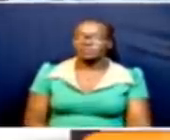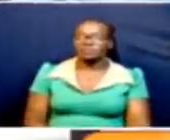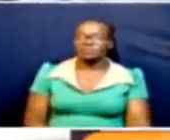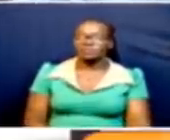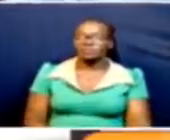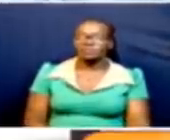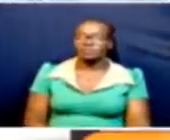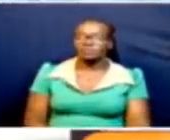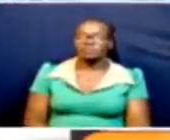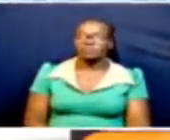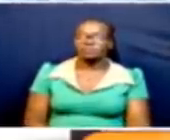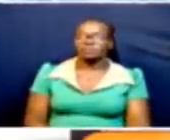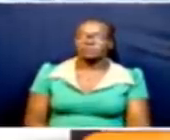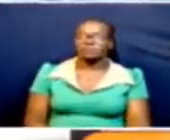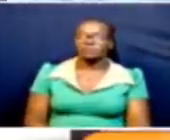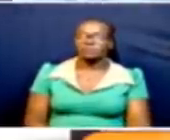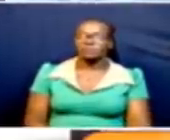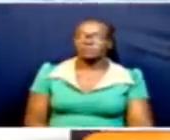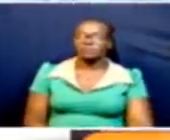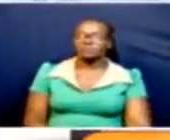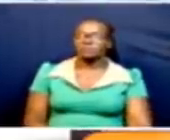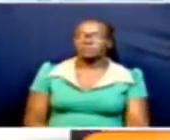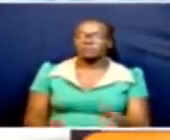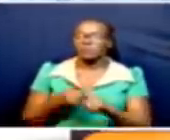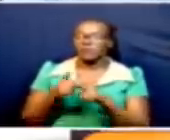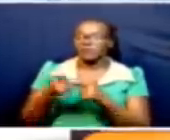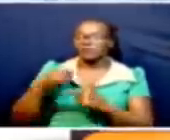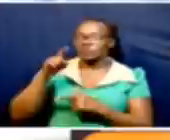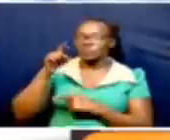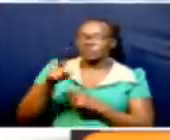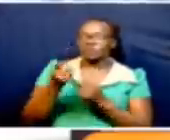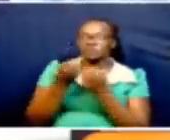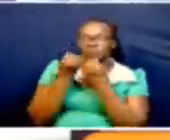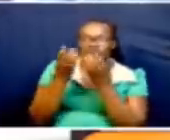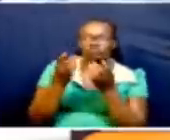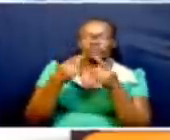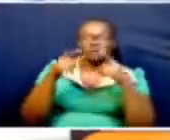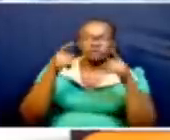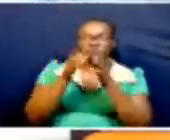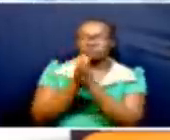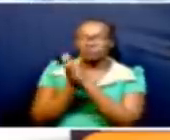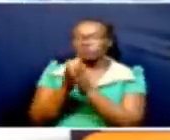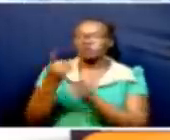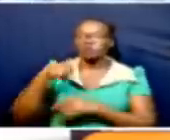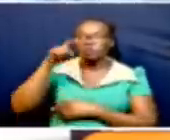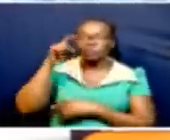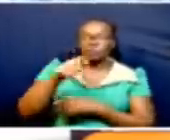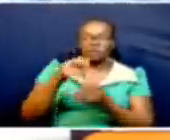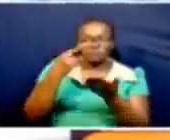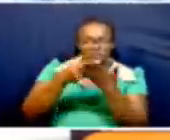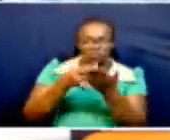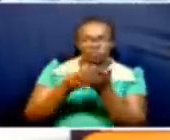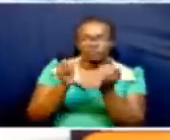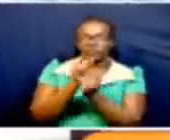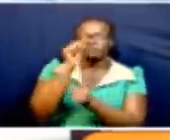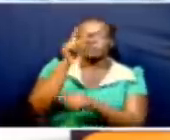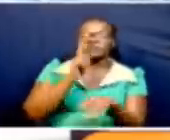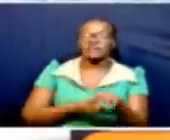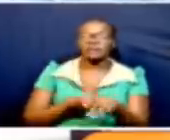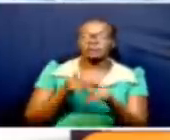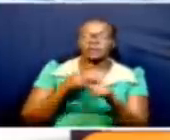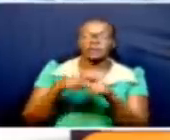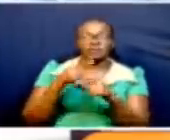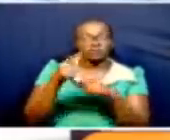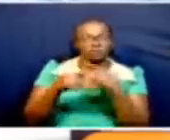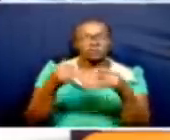then we have to fill airtime. We have to tell this story. If so-and-so had said this, we have to record it 15 times and keep playing